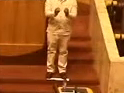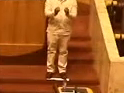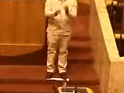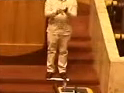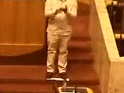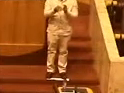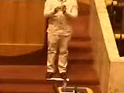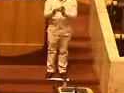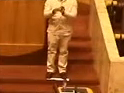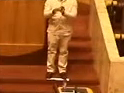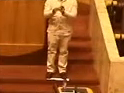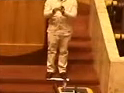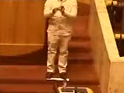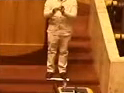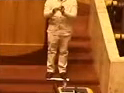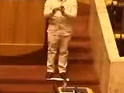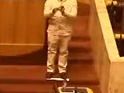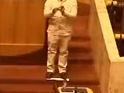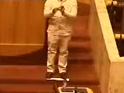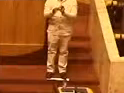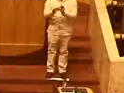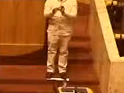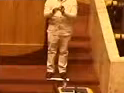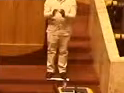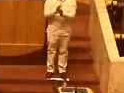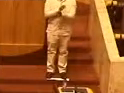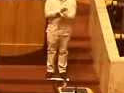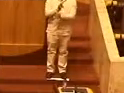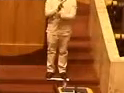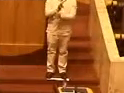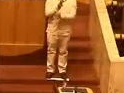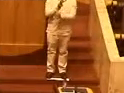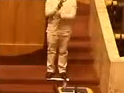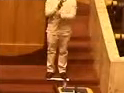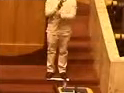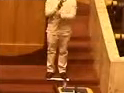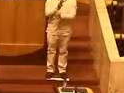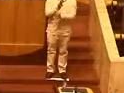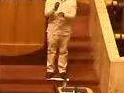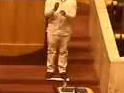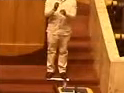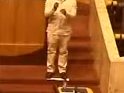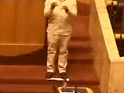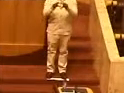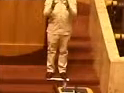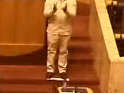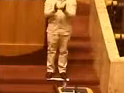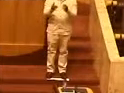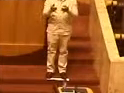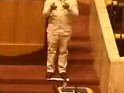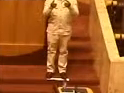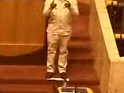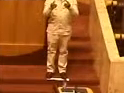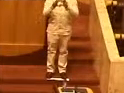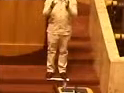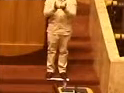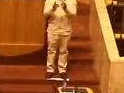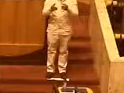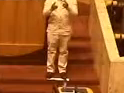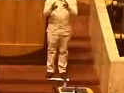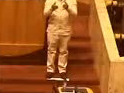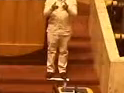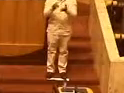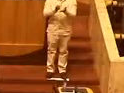commitments that were made prior to the 2010 Soccer World Cup, Commitments to upgrade certain roads could not be